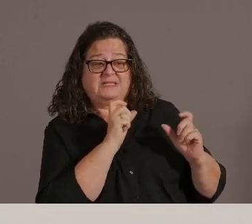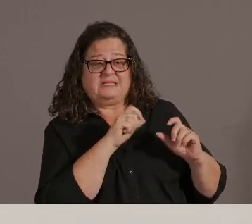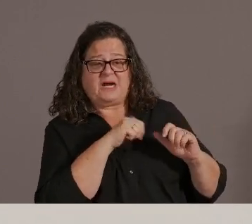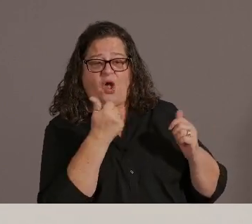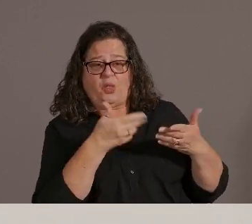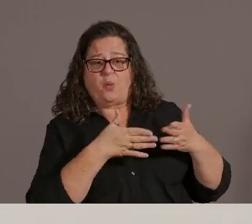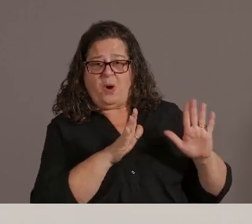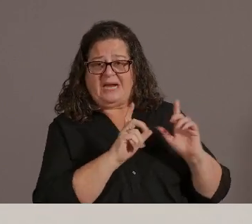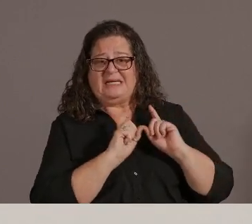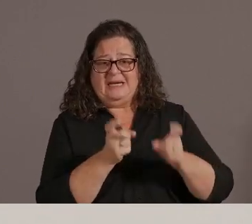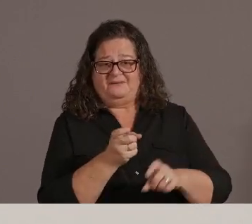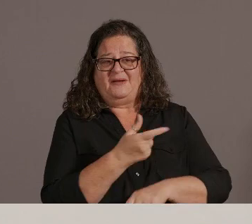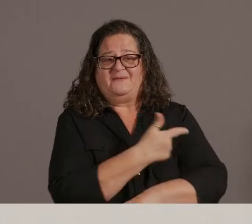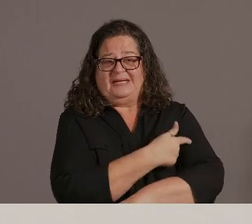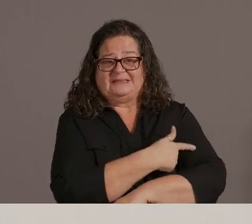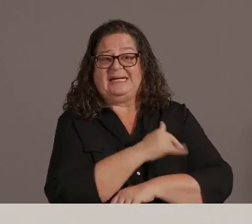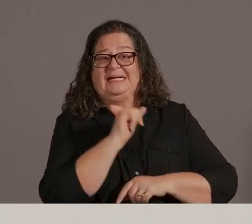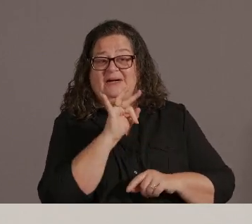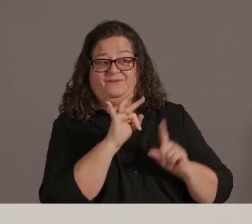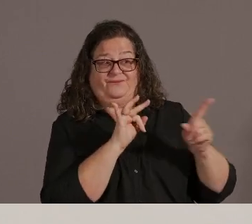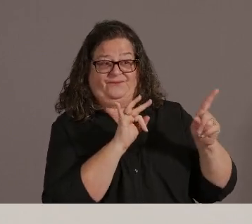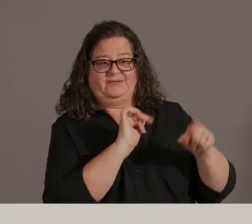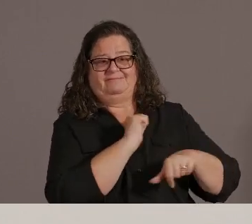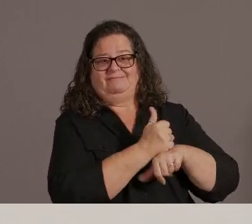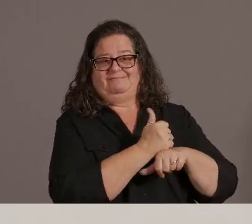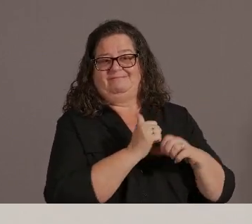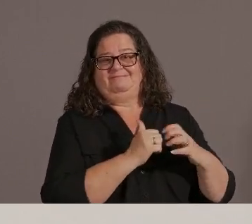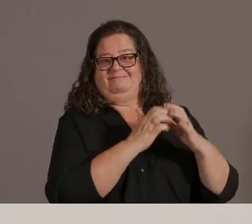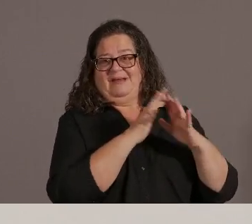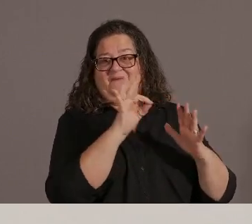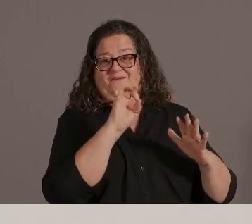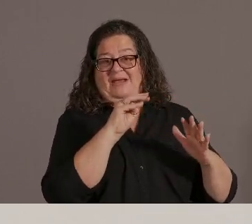because we've been asking for that.